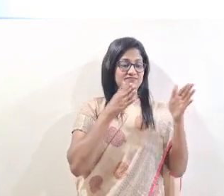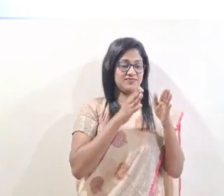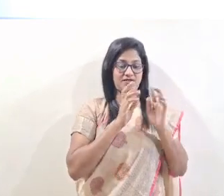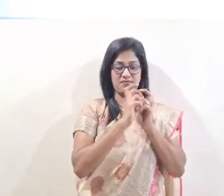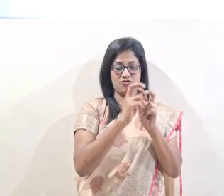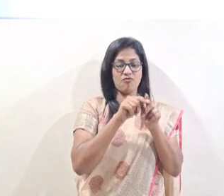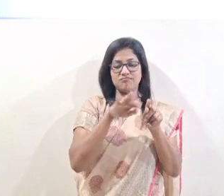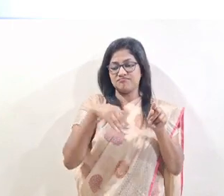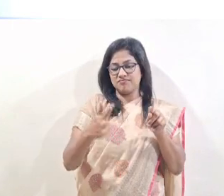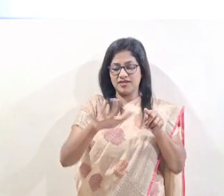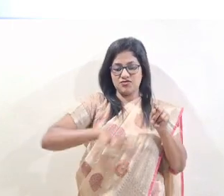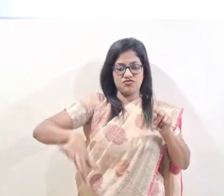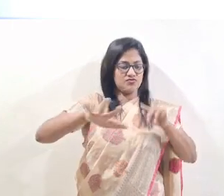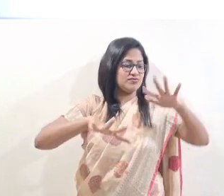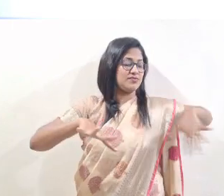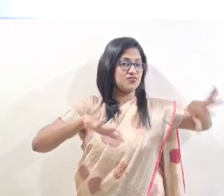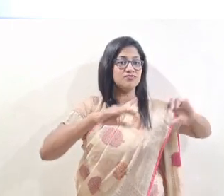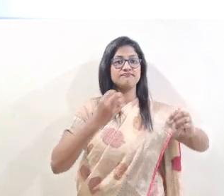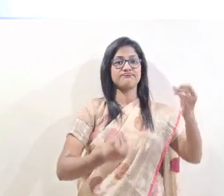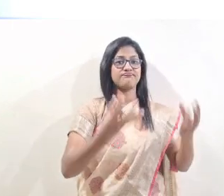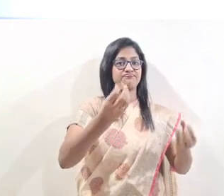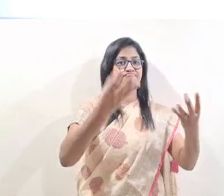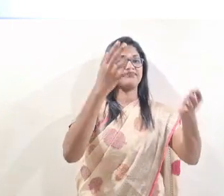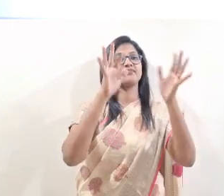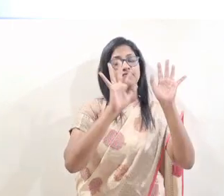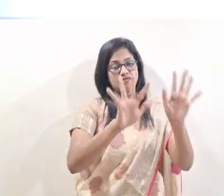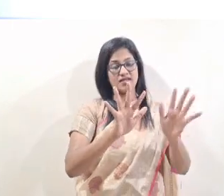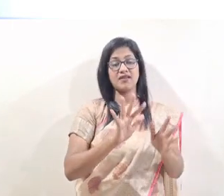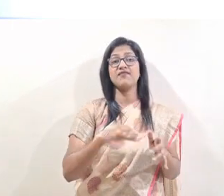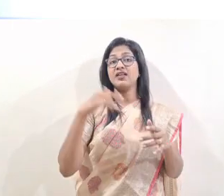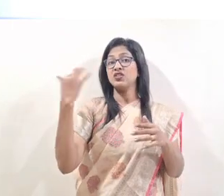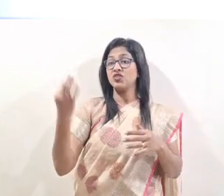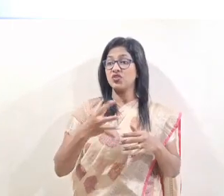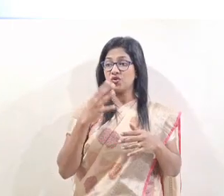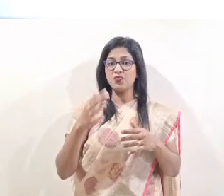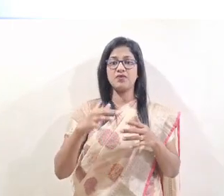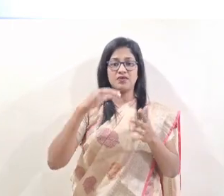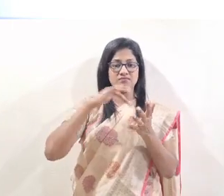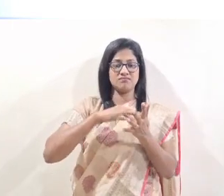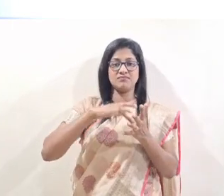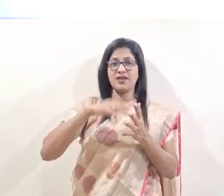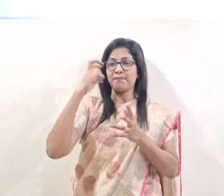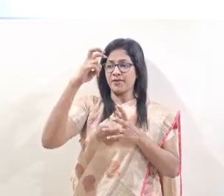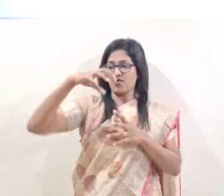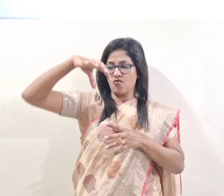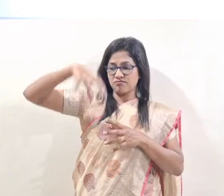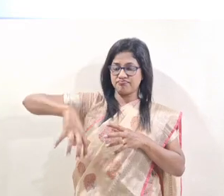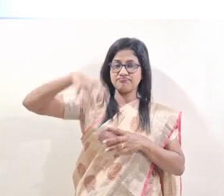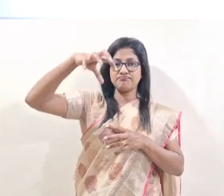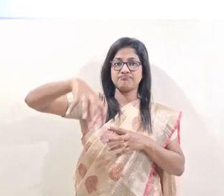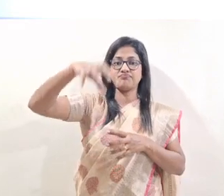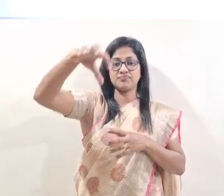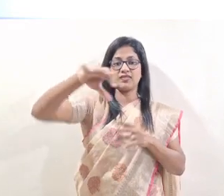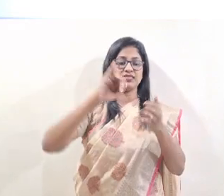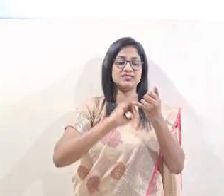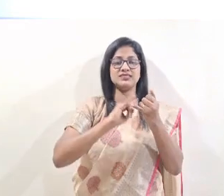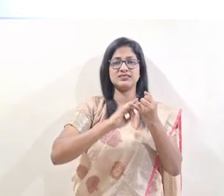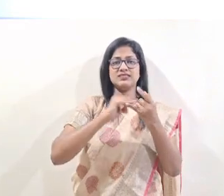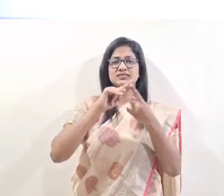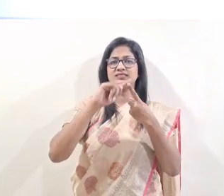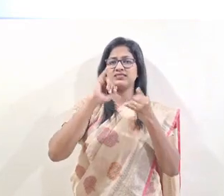up. Now the new things, the panels and all, it is in seismic zone